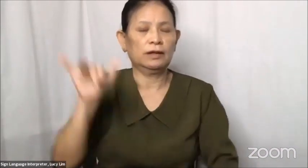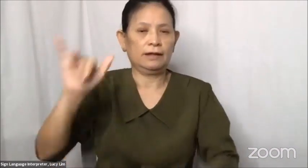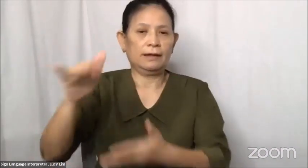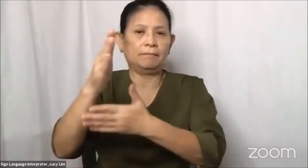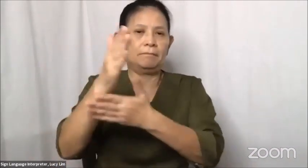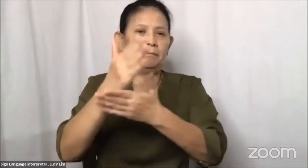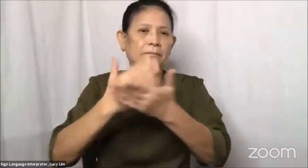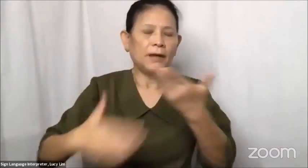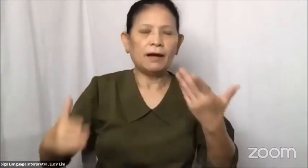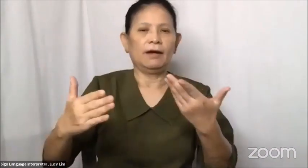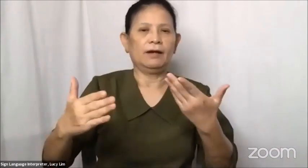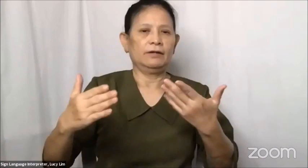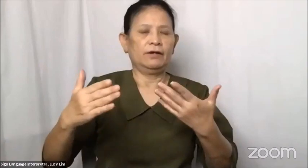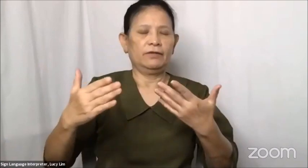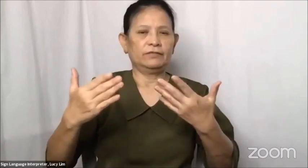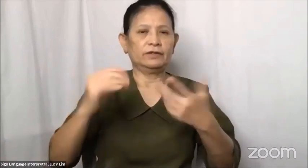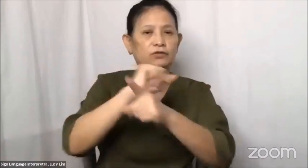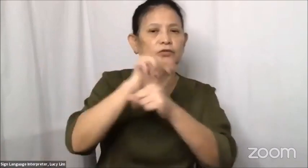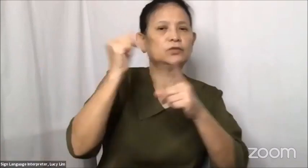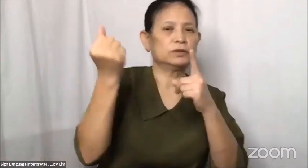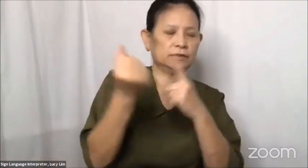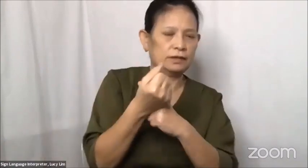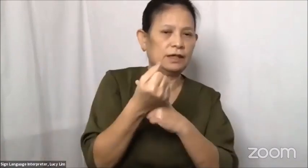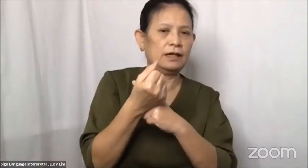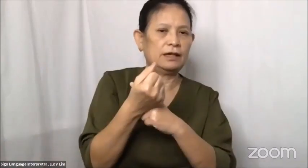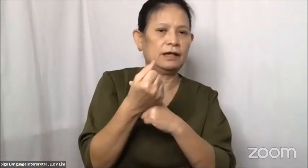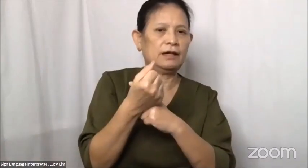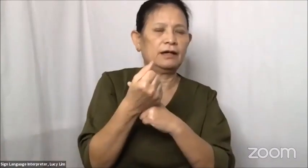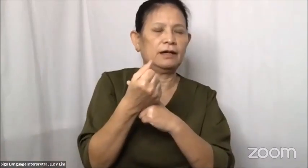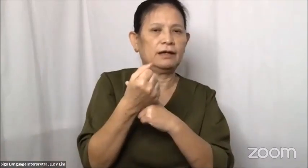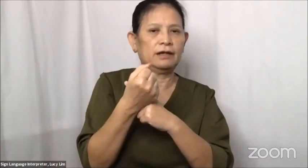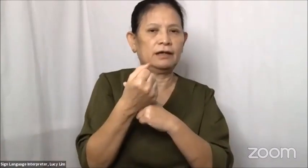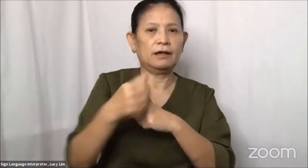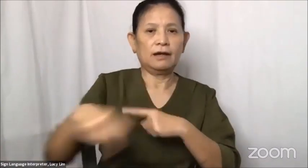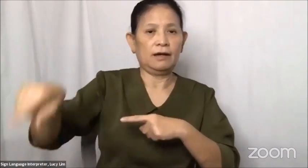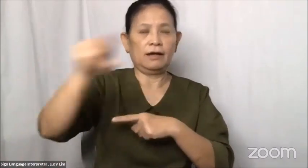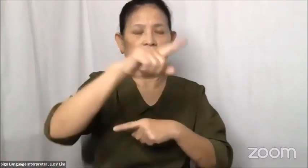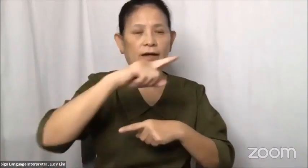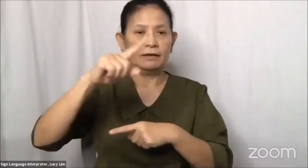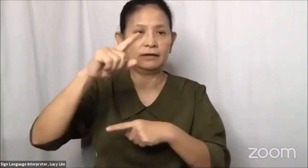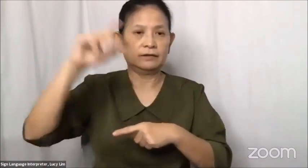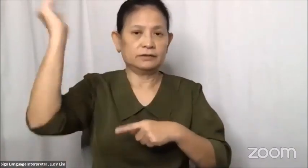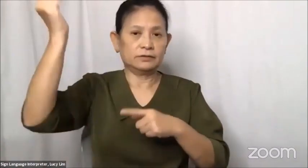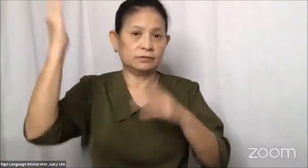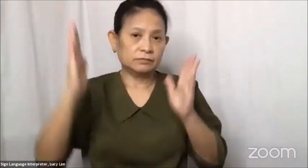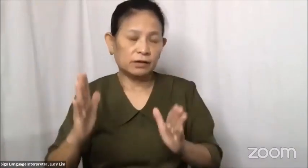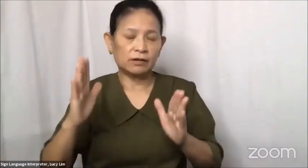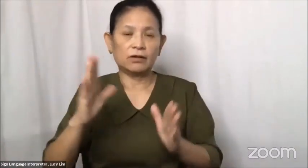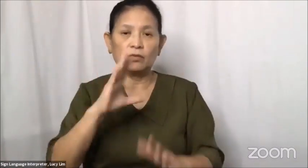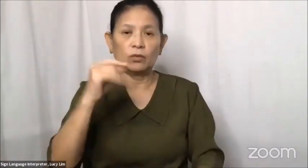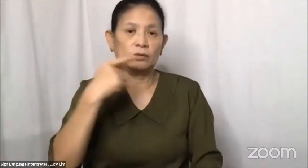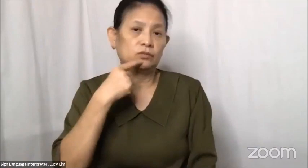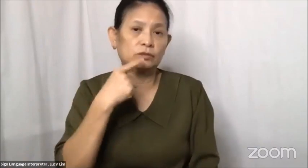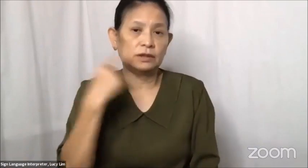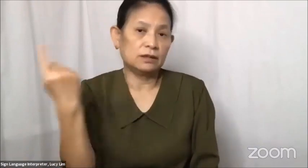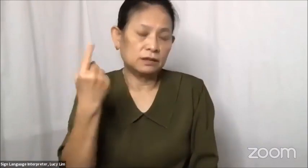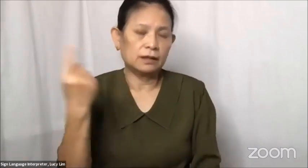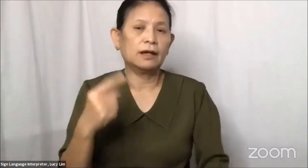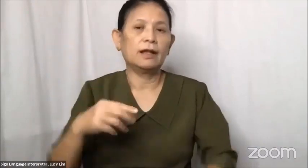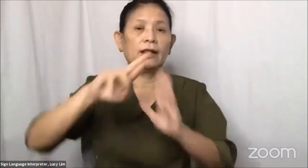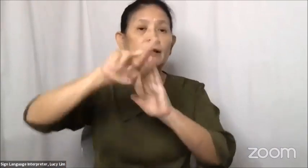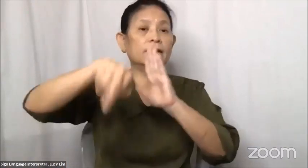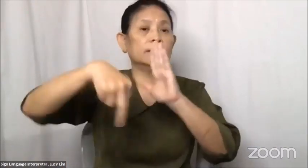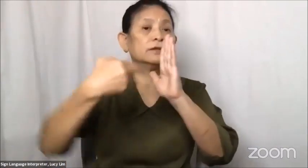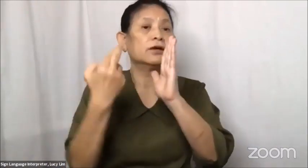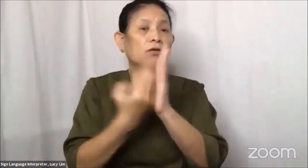mainstream society. So do any of our speakers, do they want to comment on this? The role of education, as many